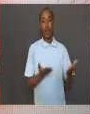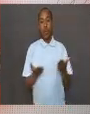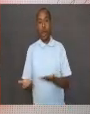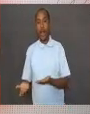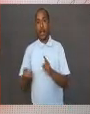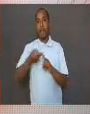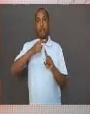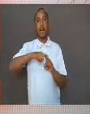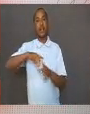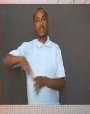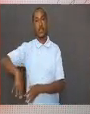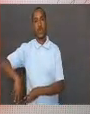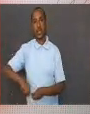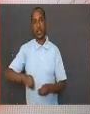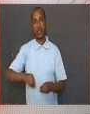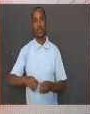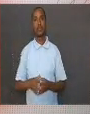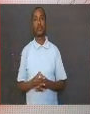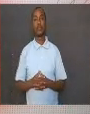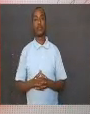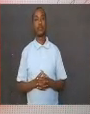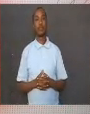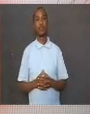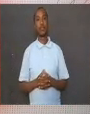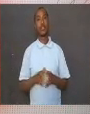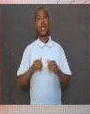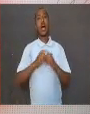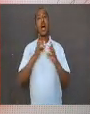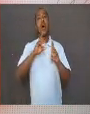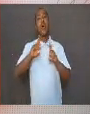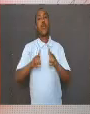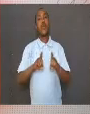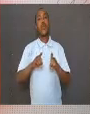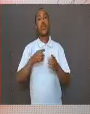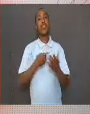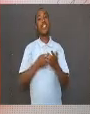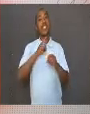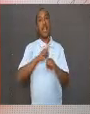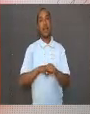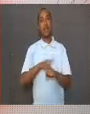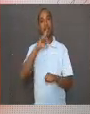Welcome back, students. How did you do this time?